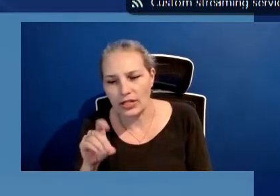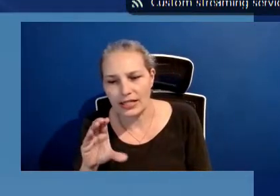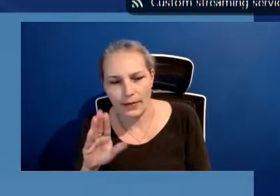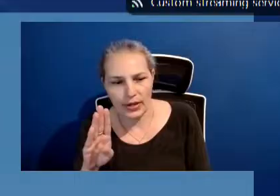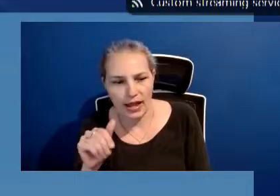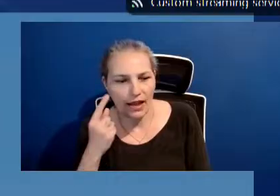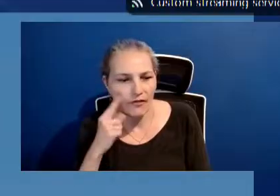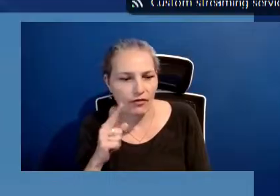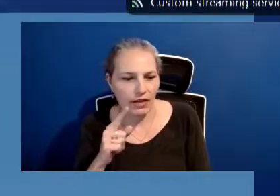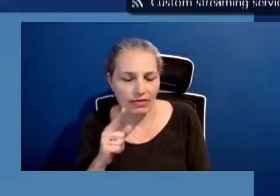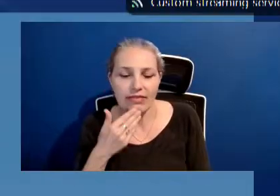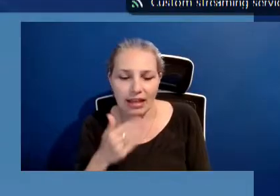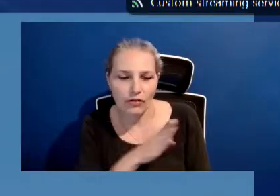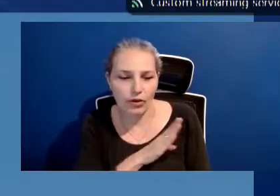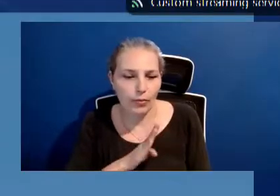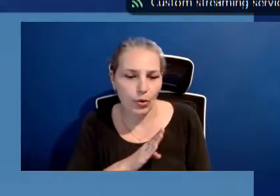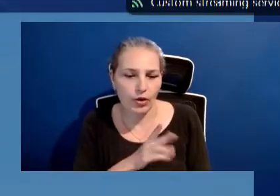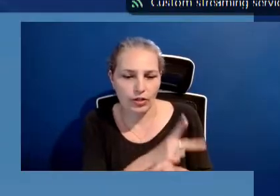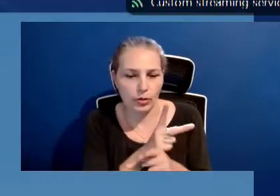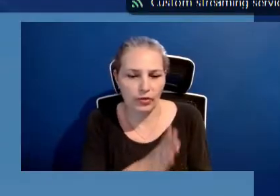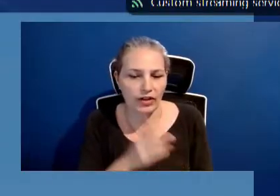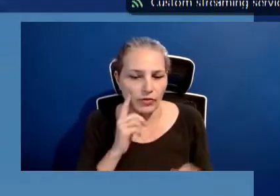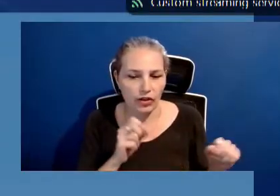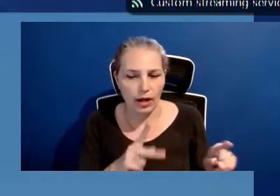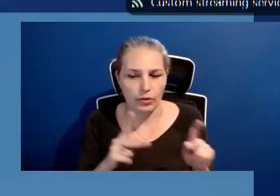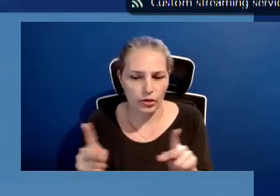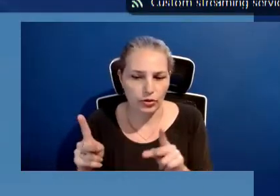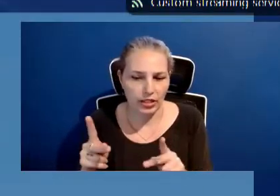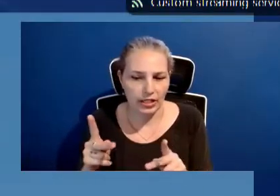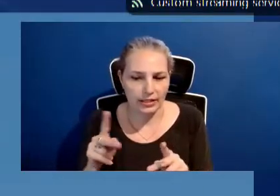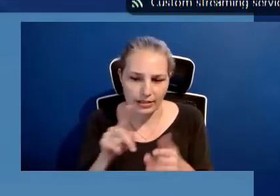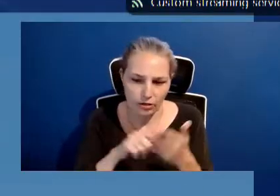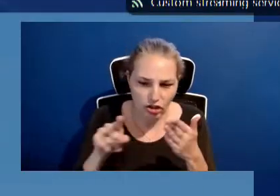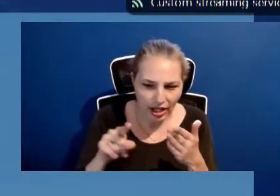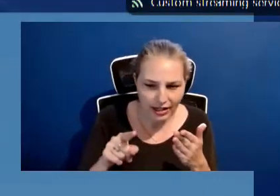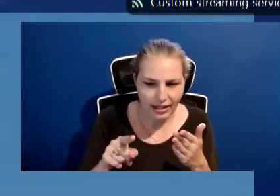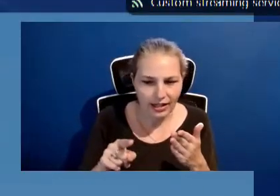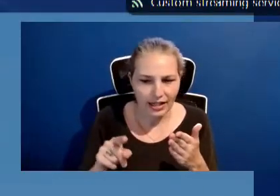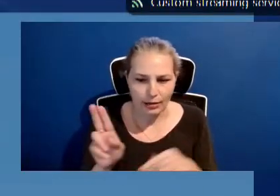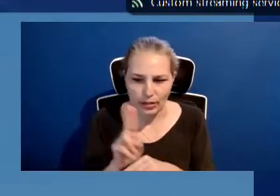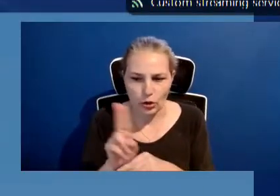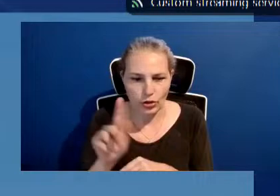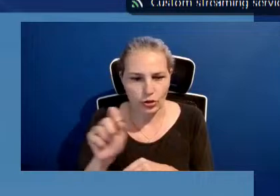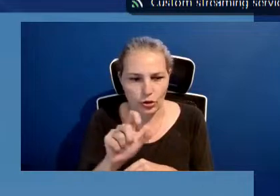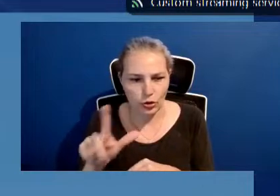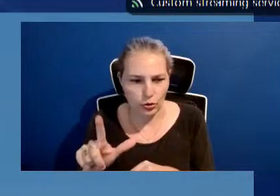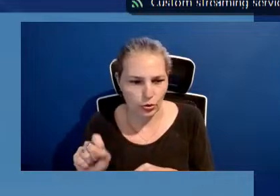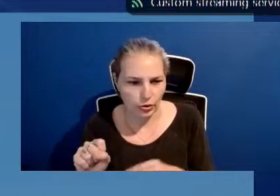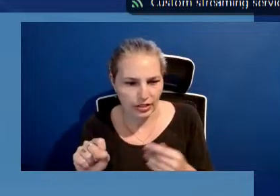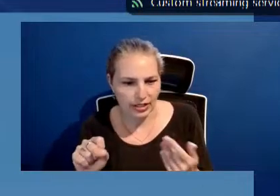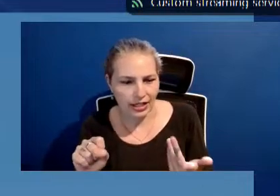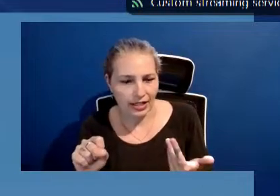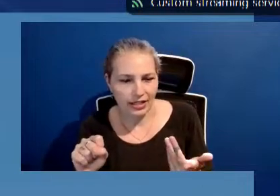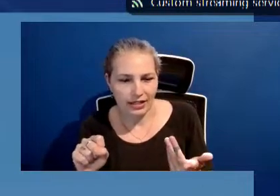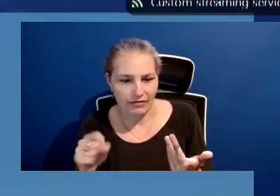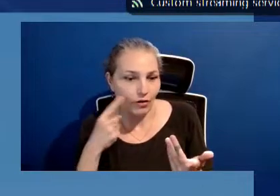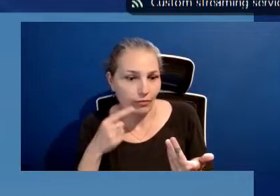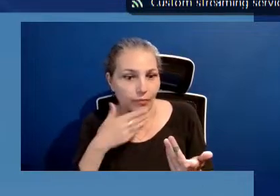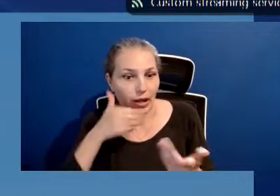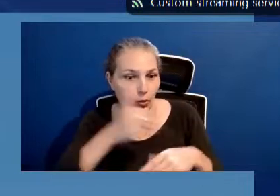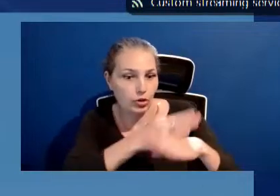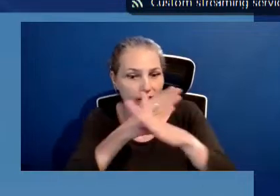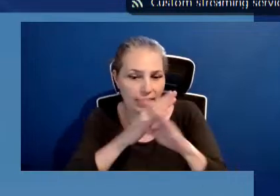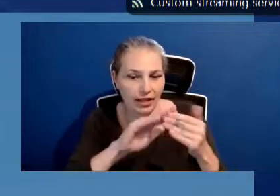better protect our communities now and in the future. So for anyone who suspects that they might be a victim of price gouging, 2